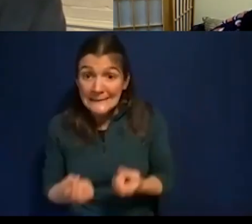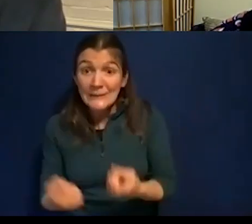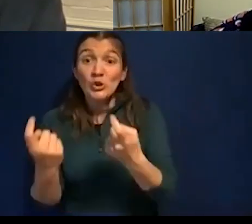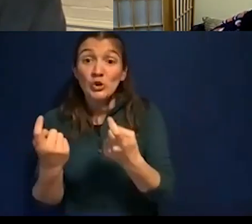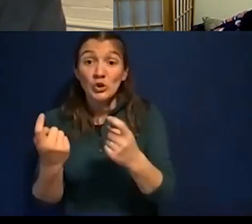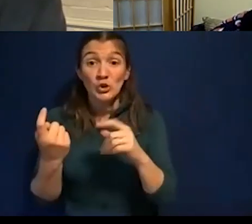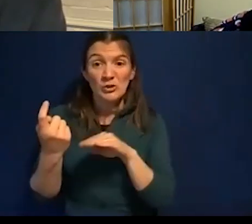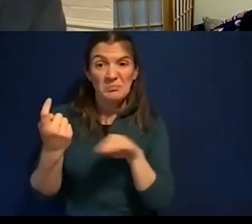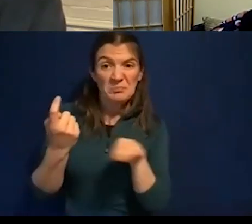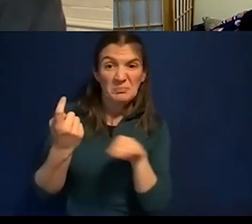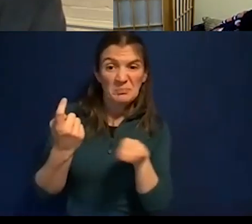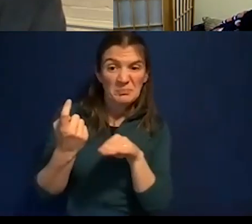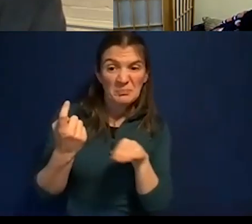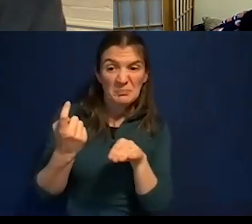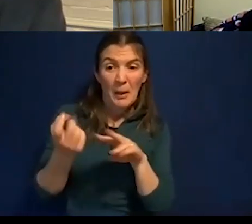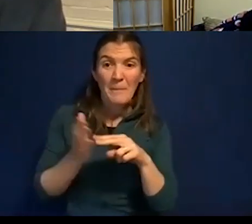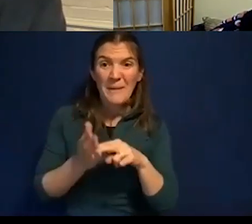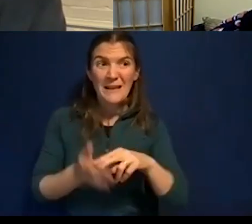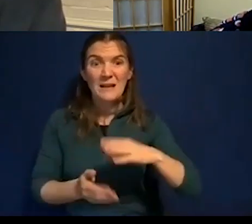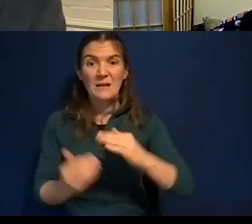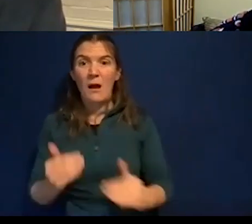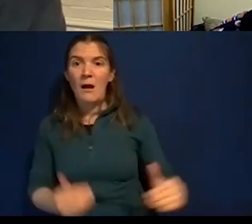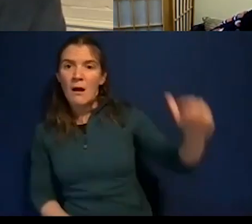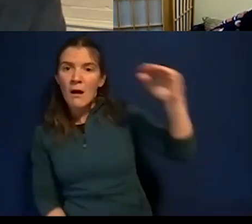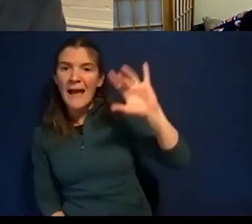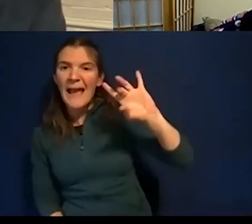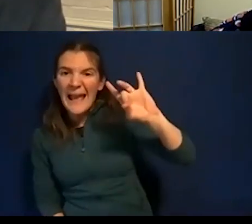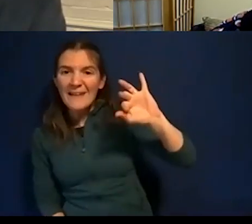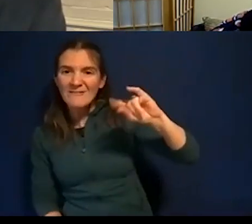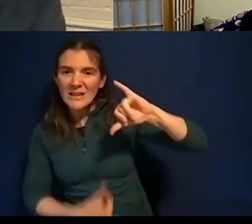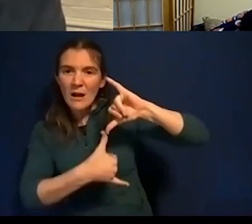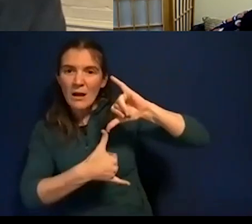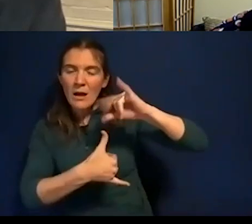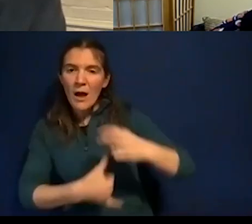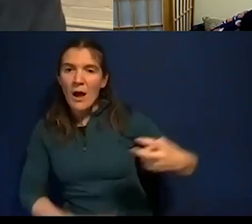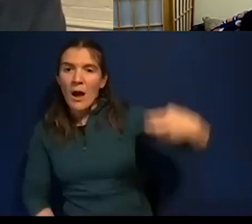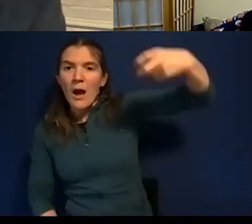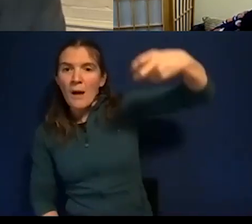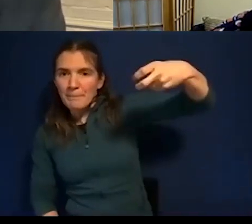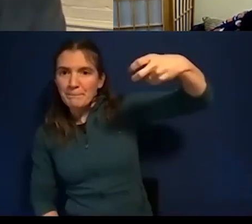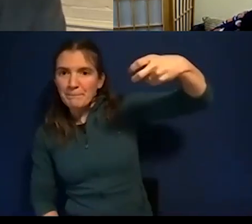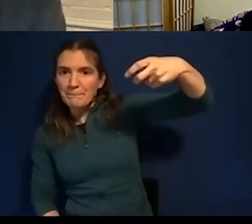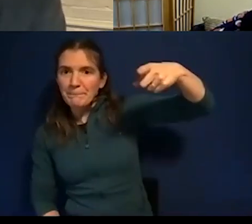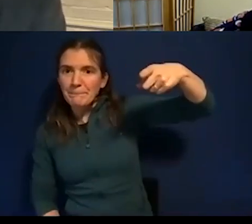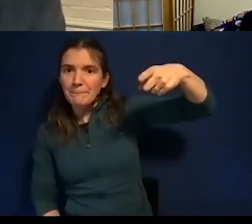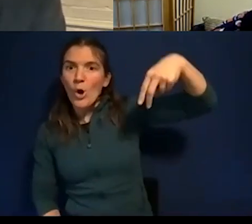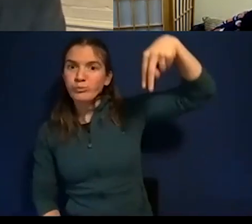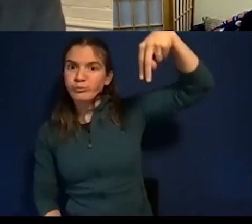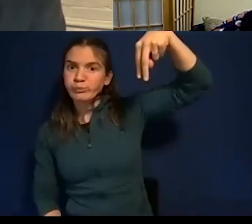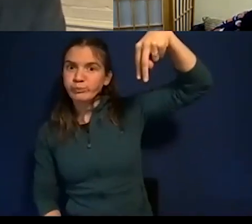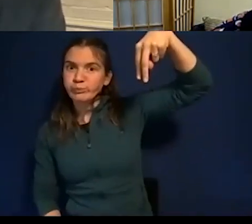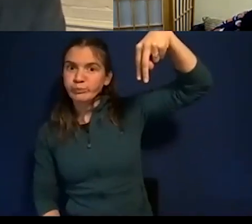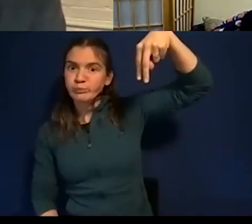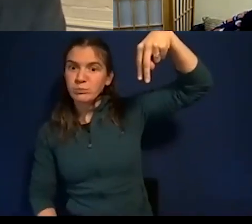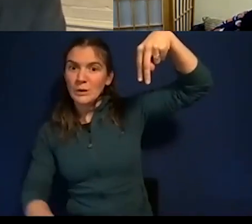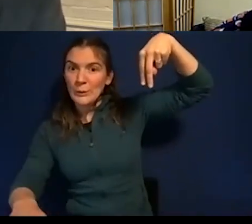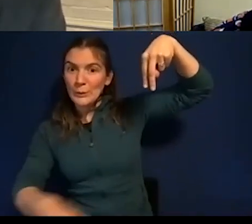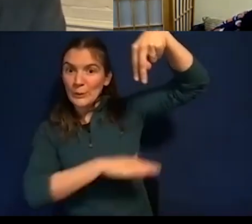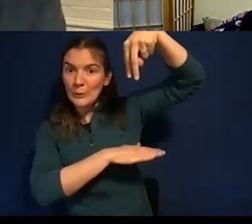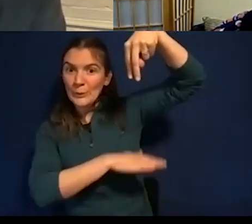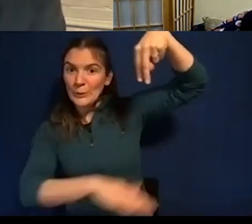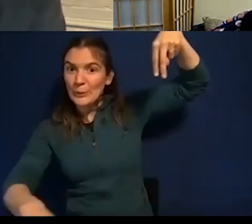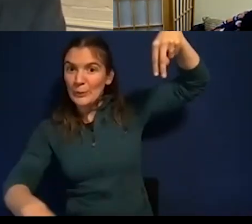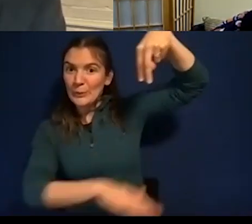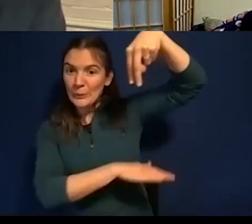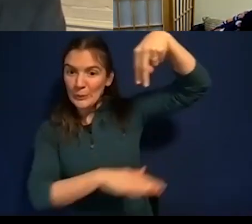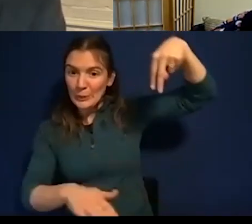probably somewhere be in the vicinity of 8 feet above the ground, mm-hmm. Give or take. We don't know the exact size, in